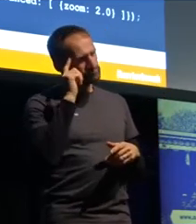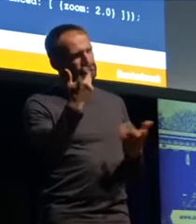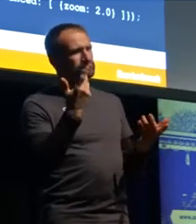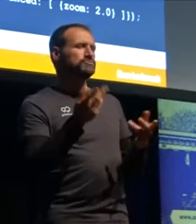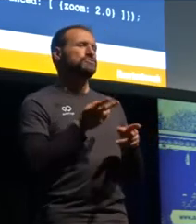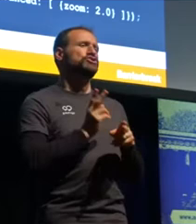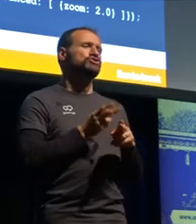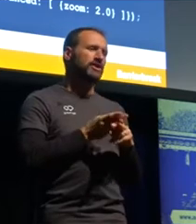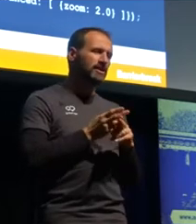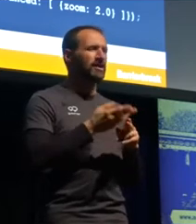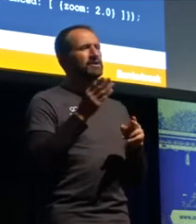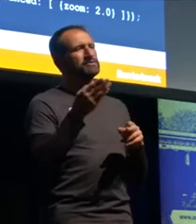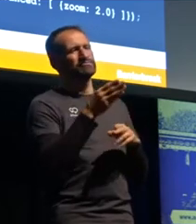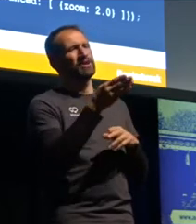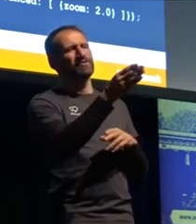you know,